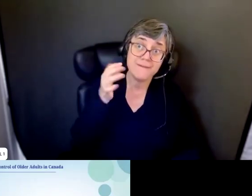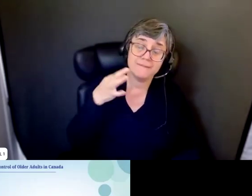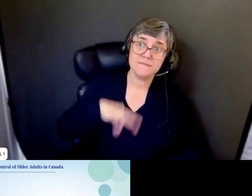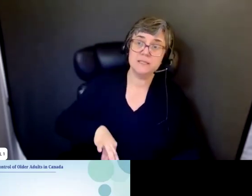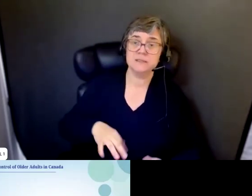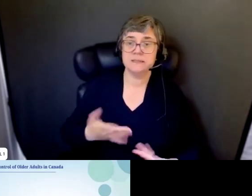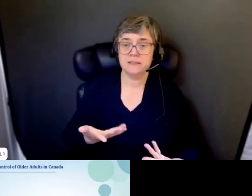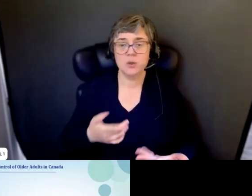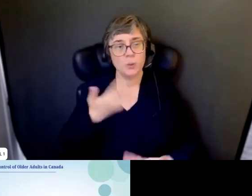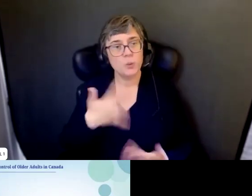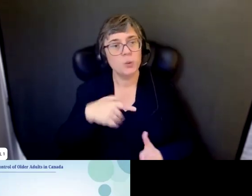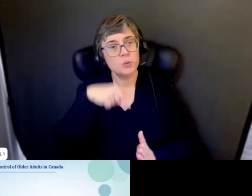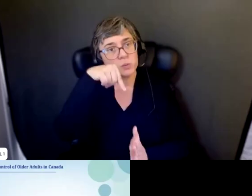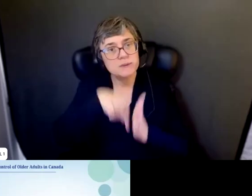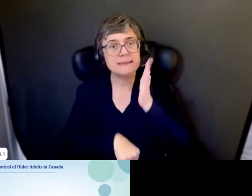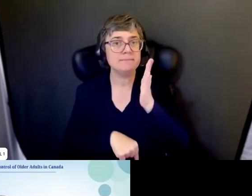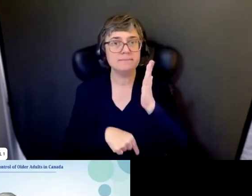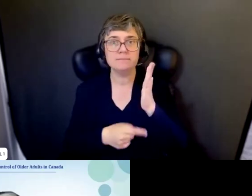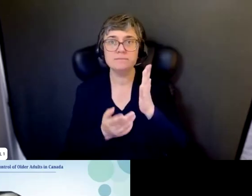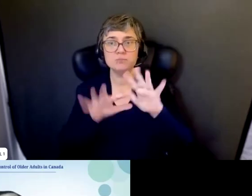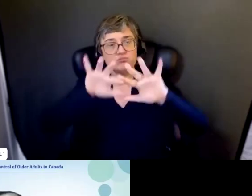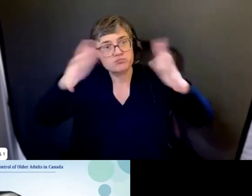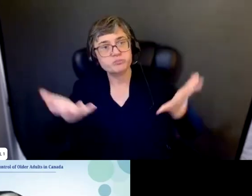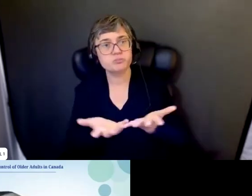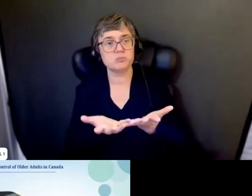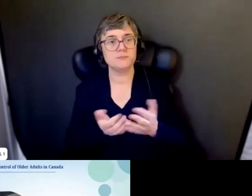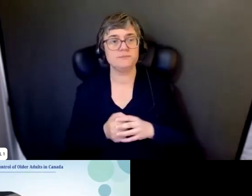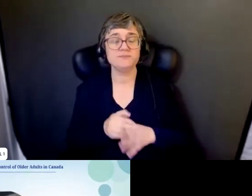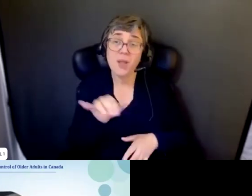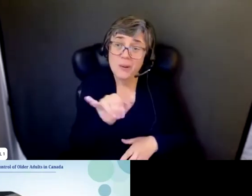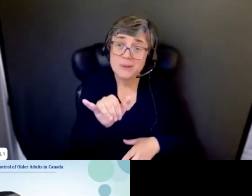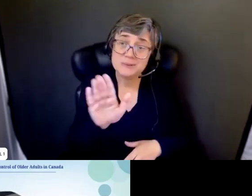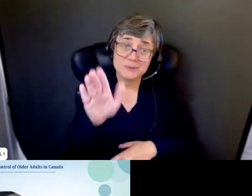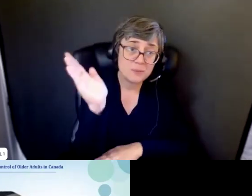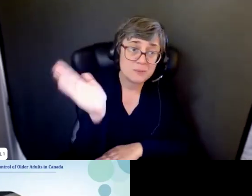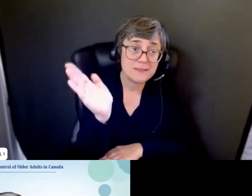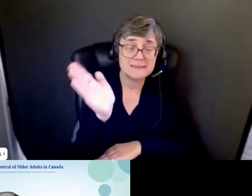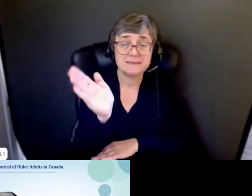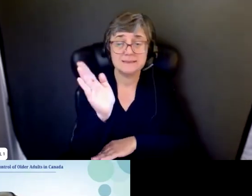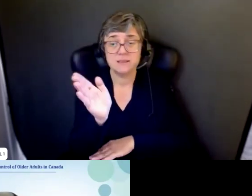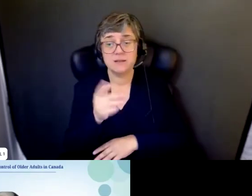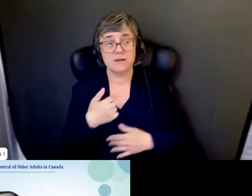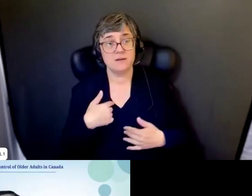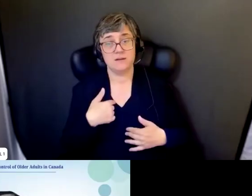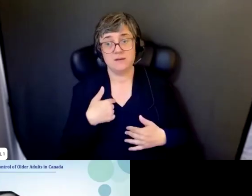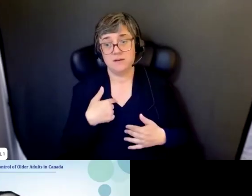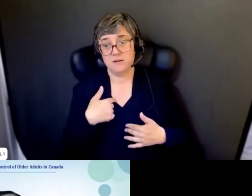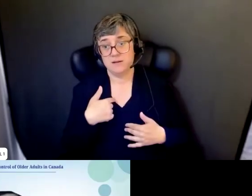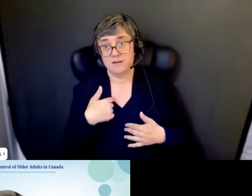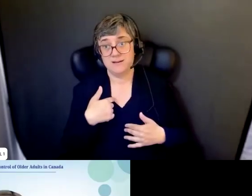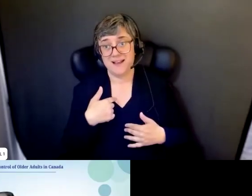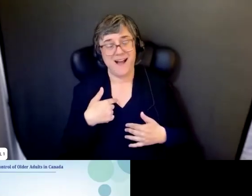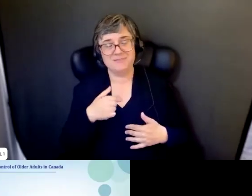overview. Um, I also wanted to say I launched into your presentation really fast, did not introduce you